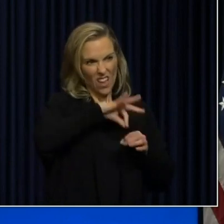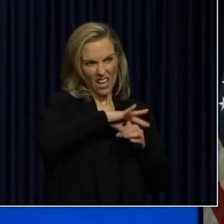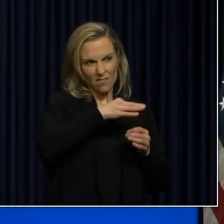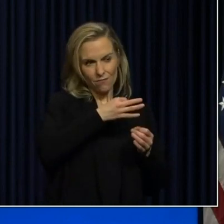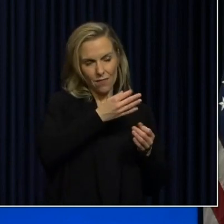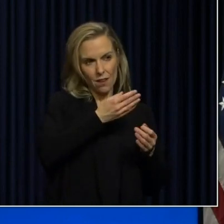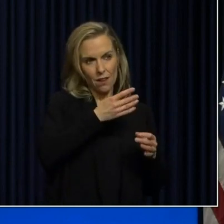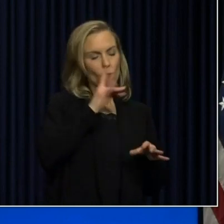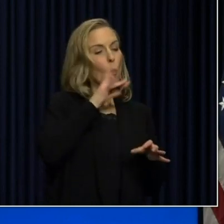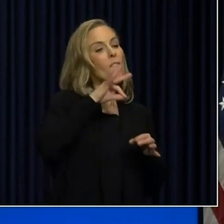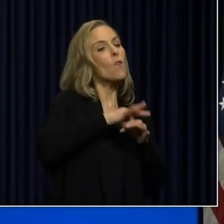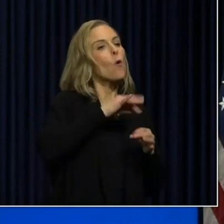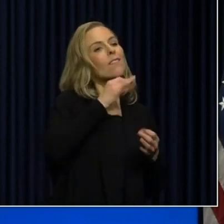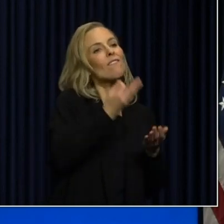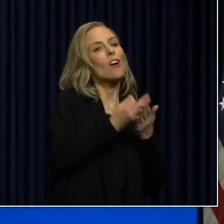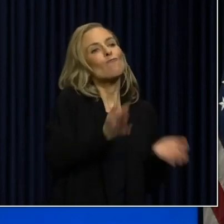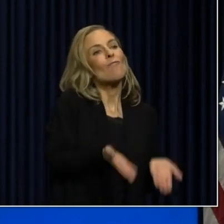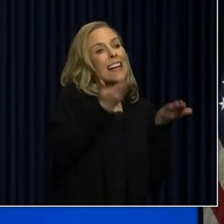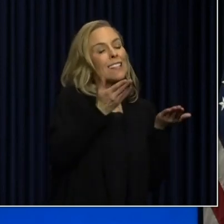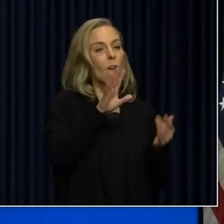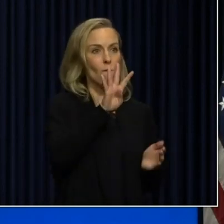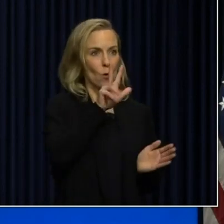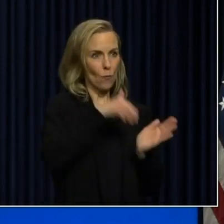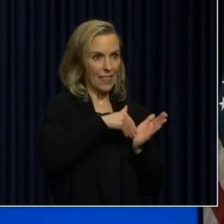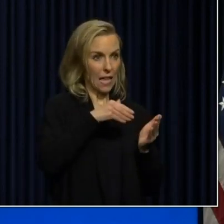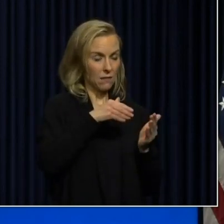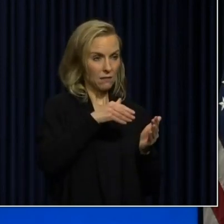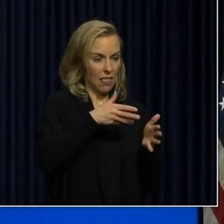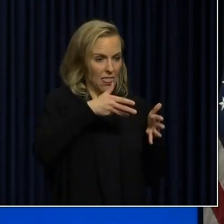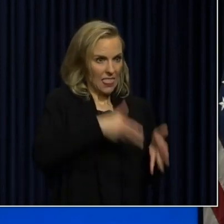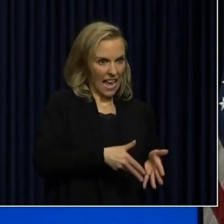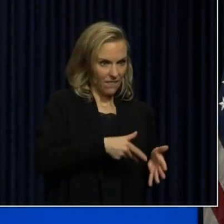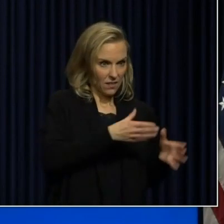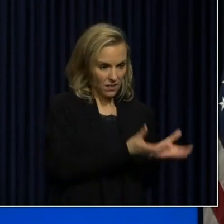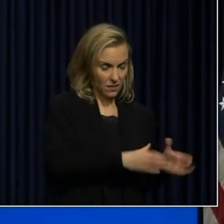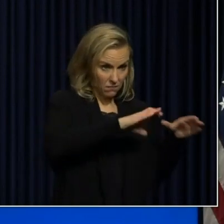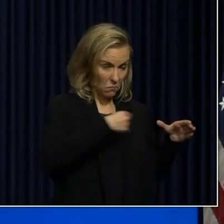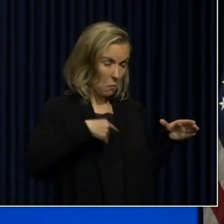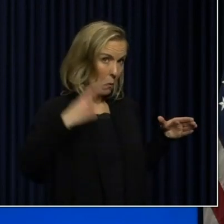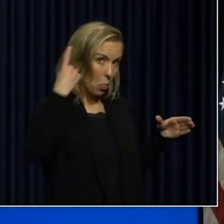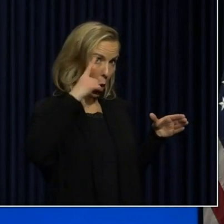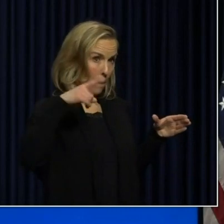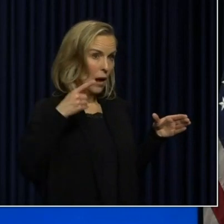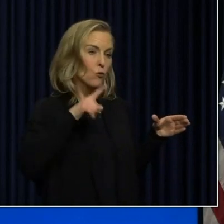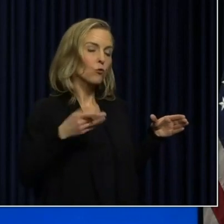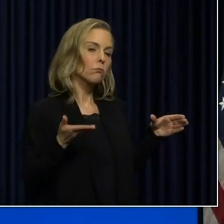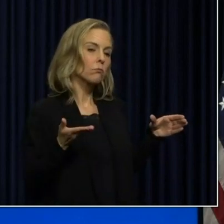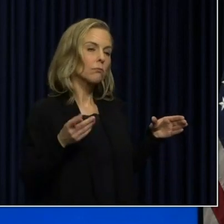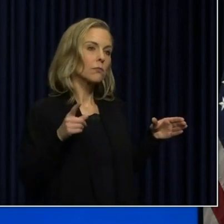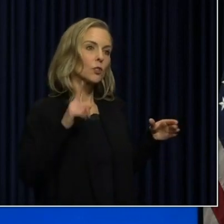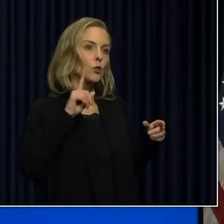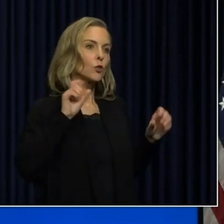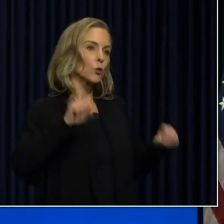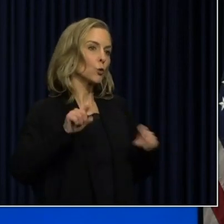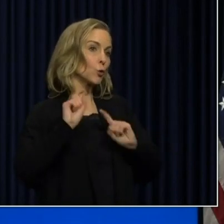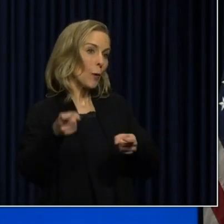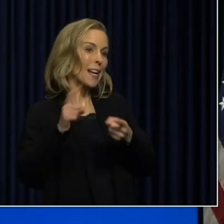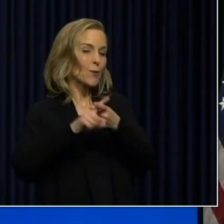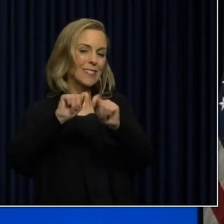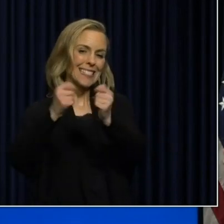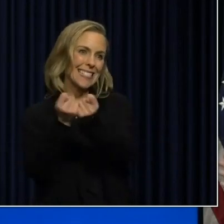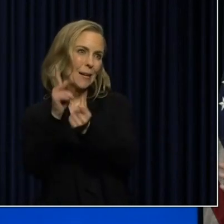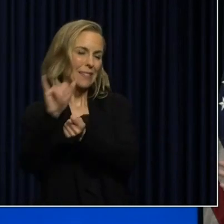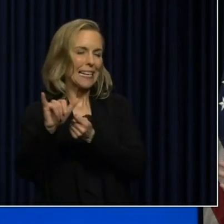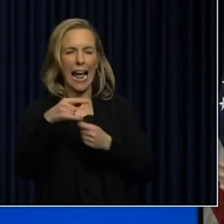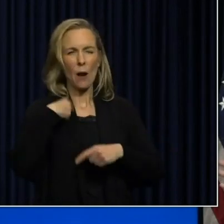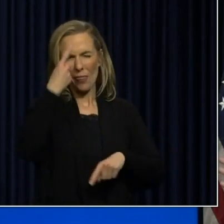about $43,000 left in it. Have I thought about giving that to Team Kentucky? I don't believe I can under